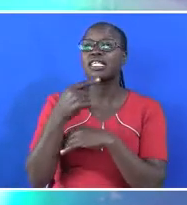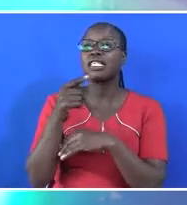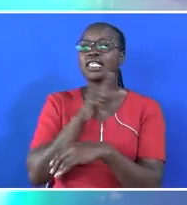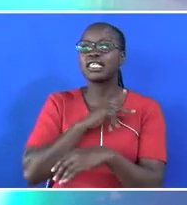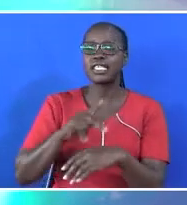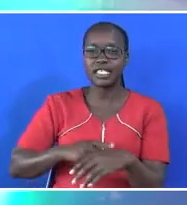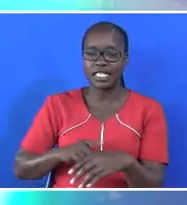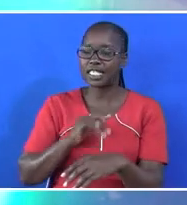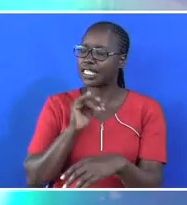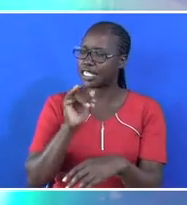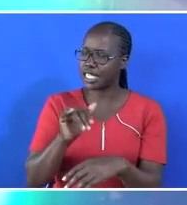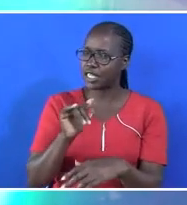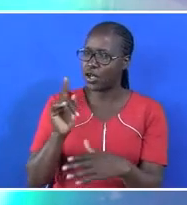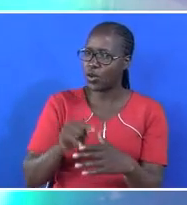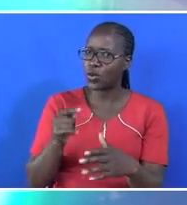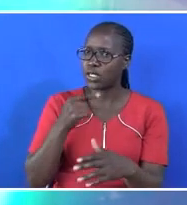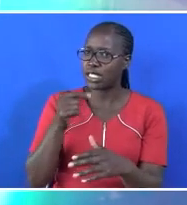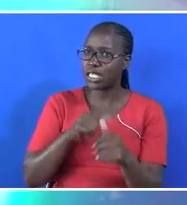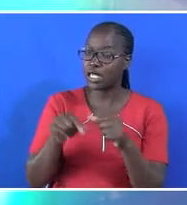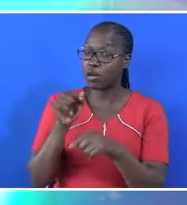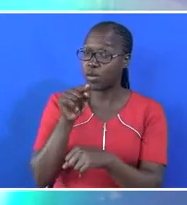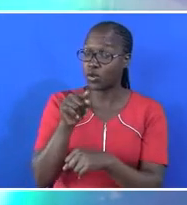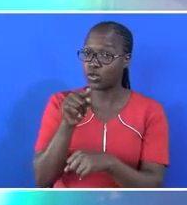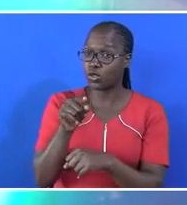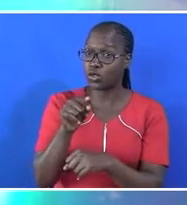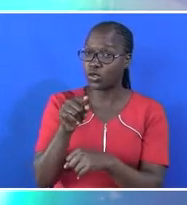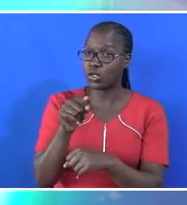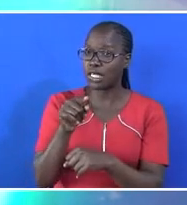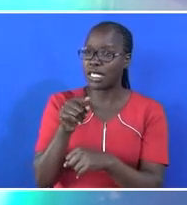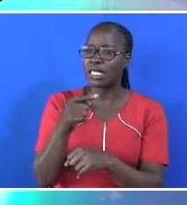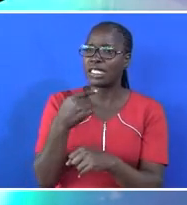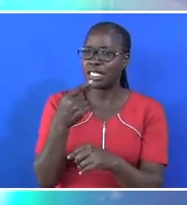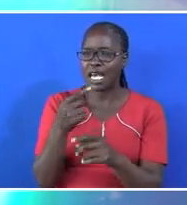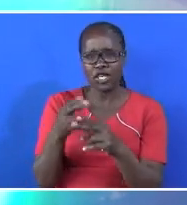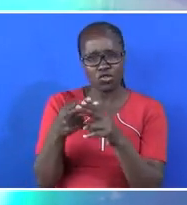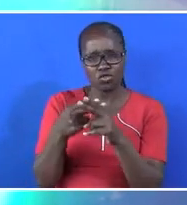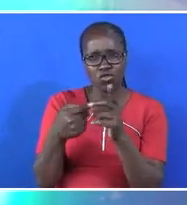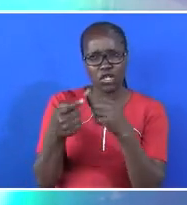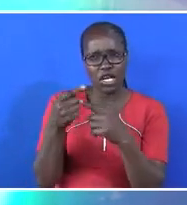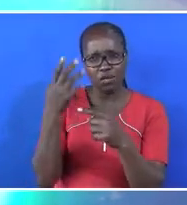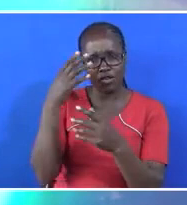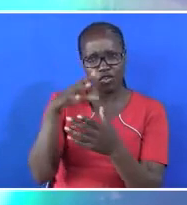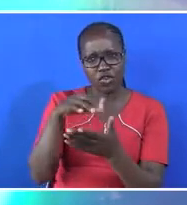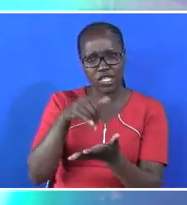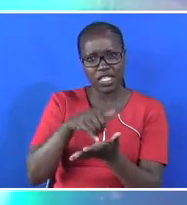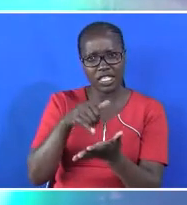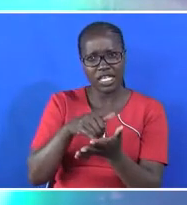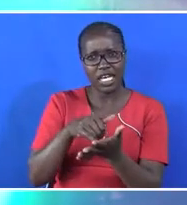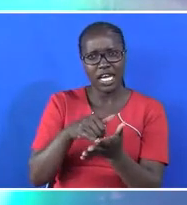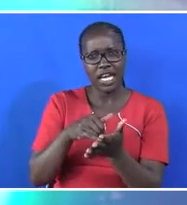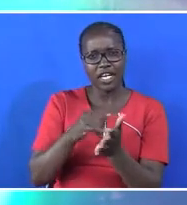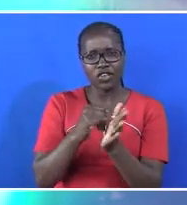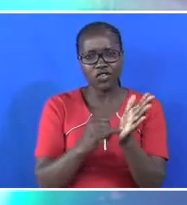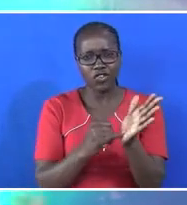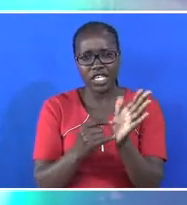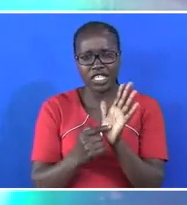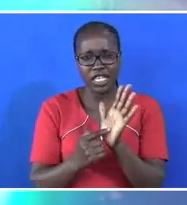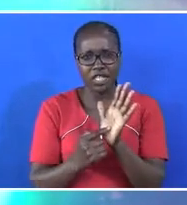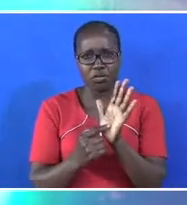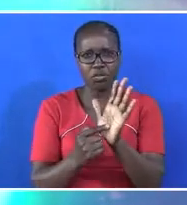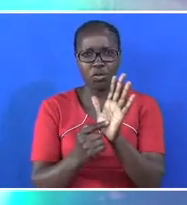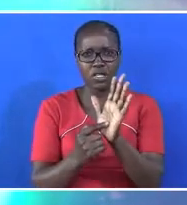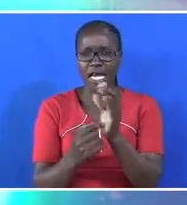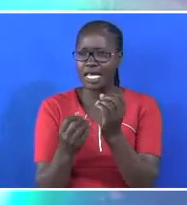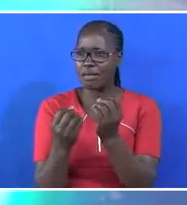is this, that what they said about you, they are soon coming to take it. And you've just exposed the underbelly